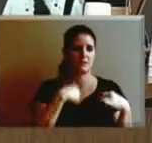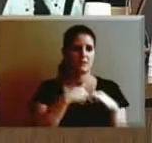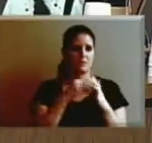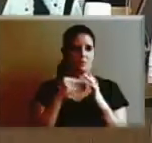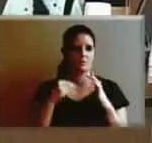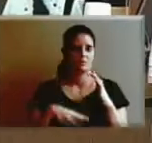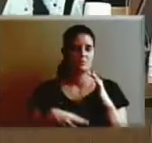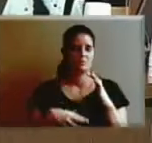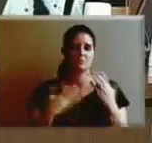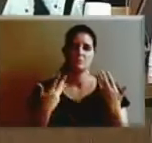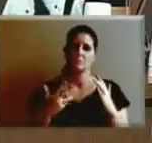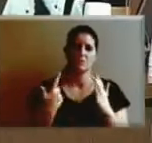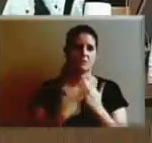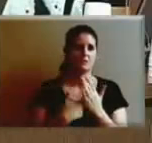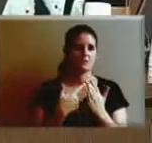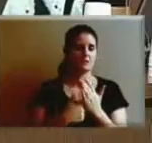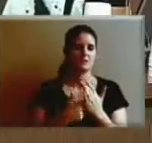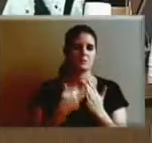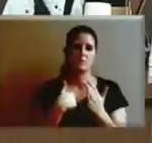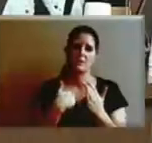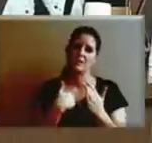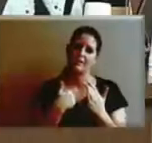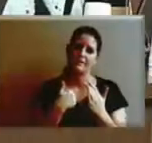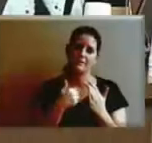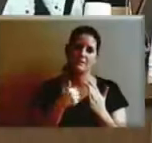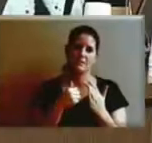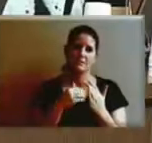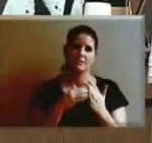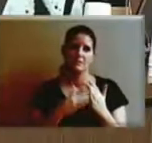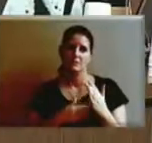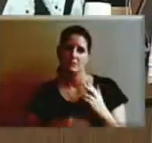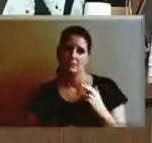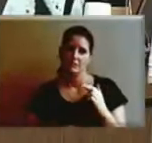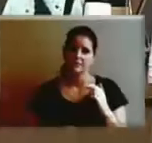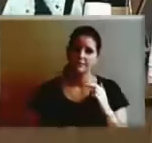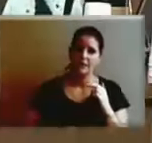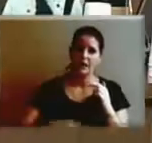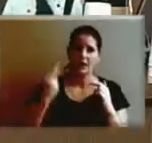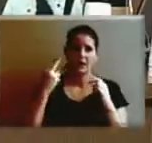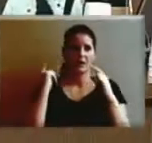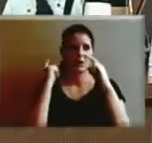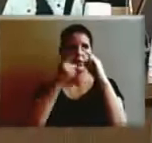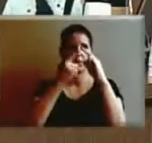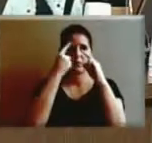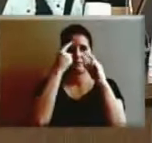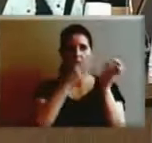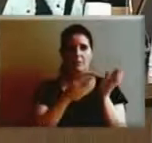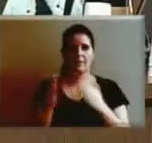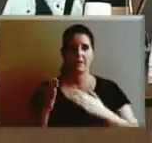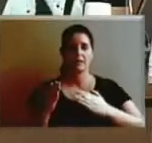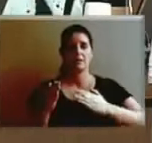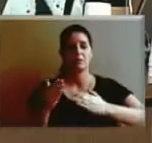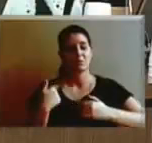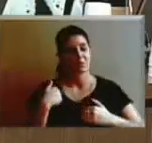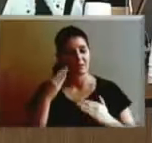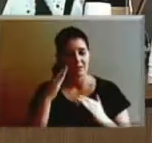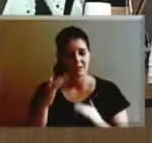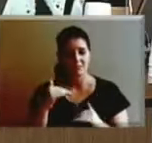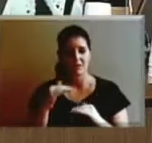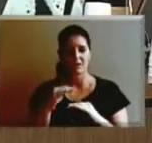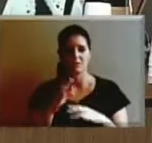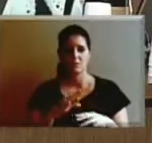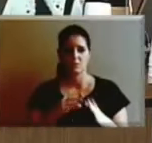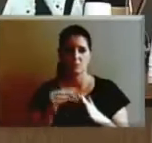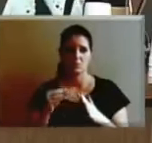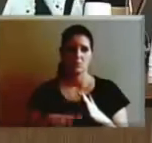comments, we have an ambitious strategic plan. We are expecting students to meet the more rigorous standards of the